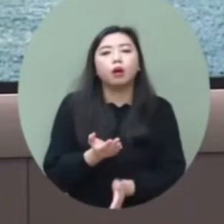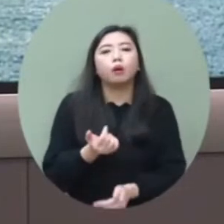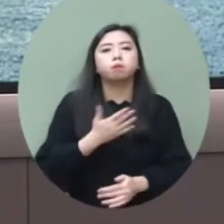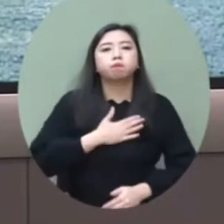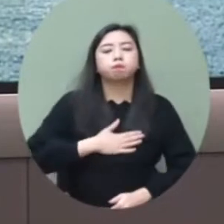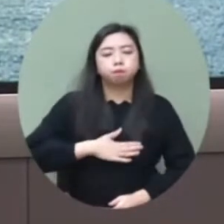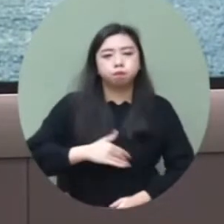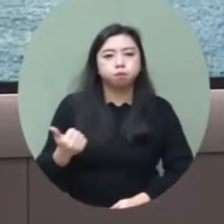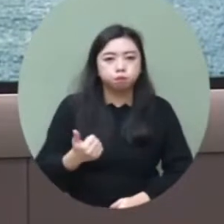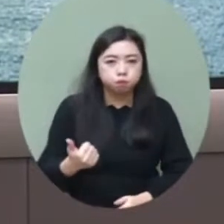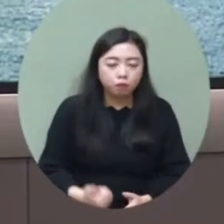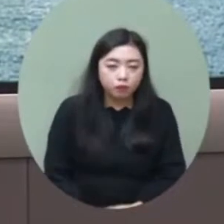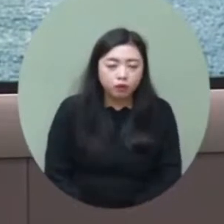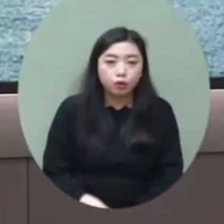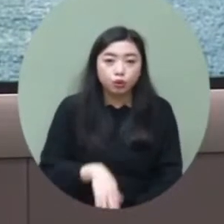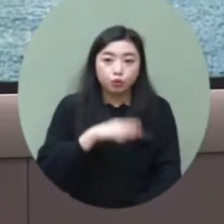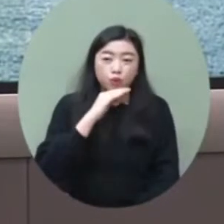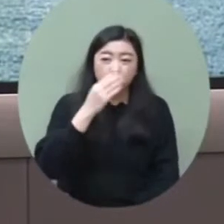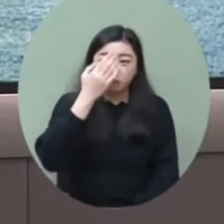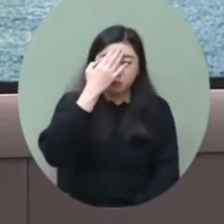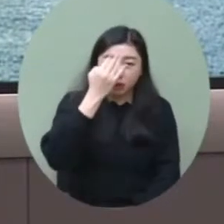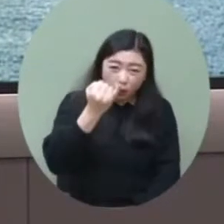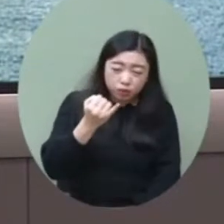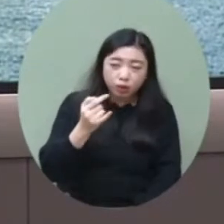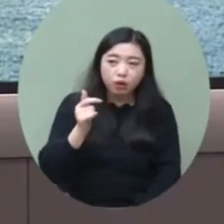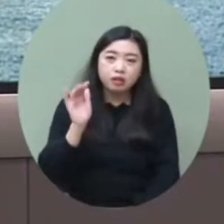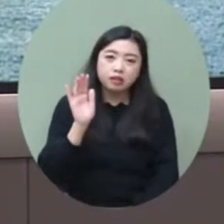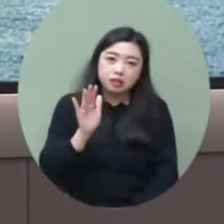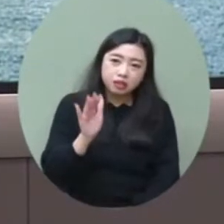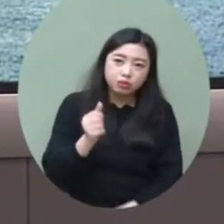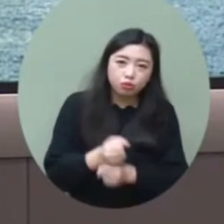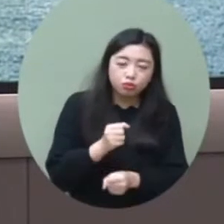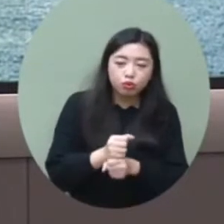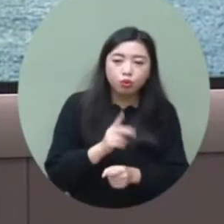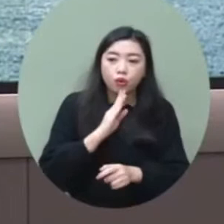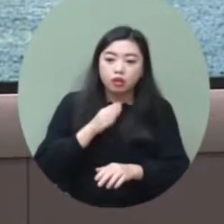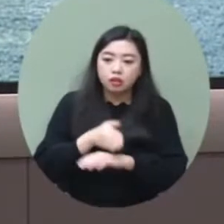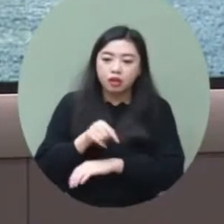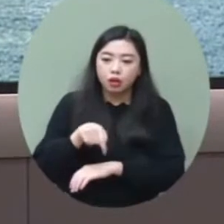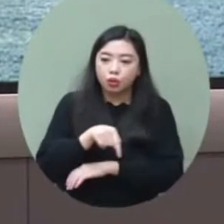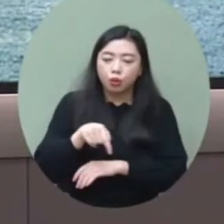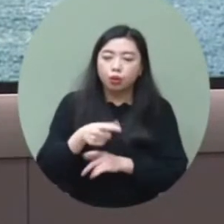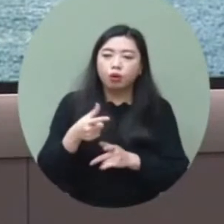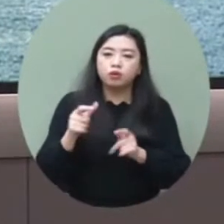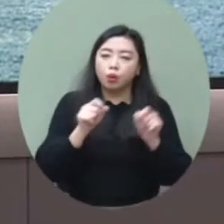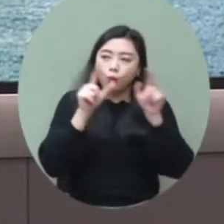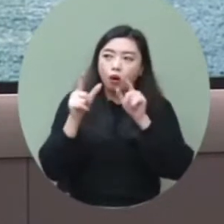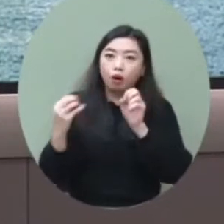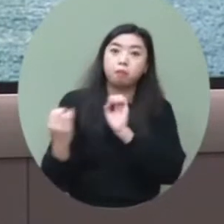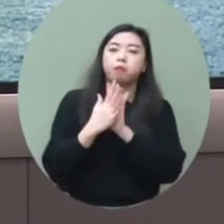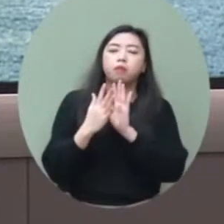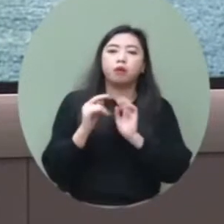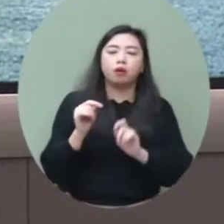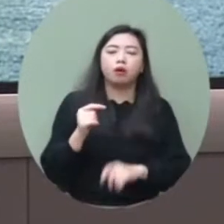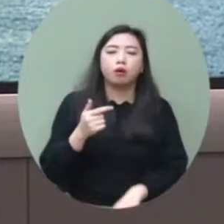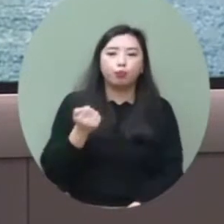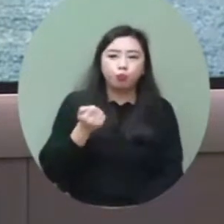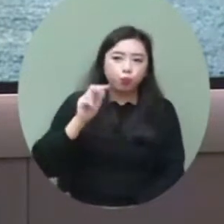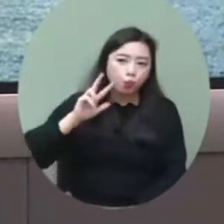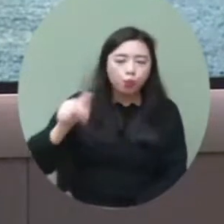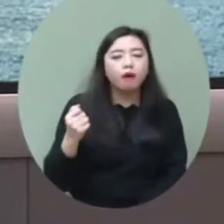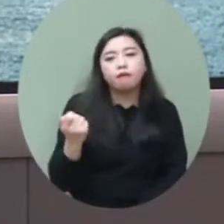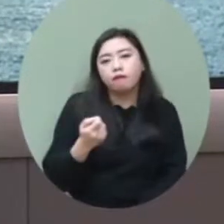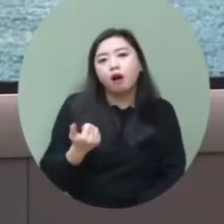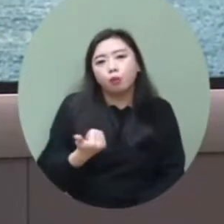they are not infected. If it is so unfortunate that our colleagues are infected